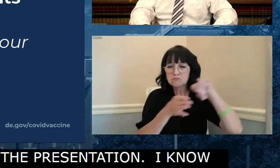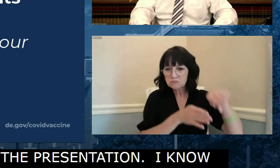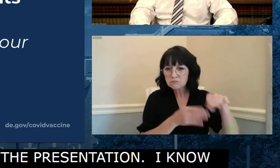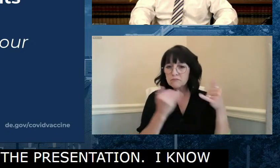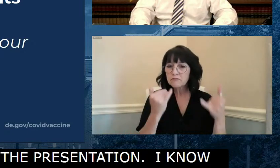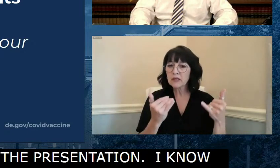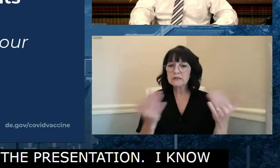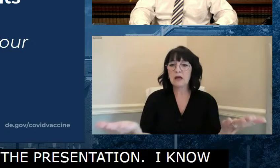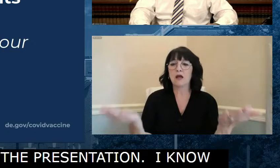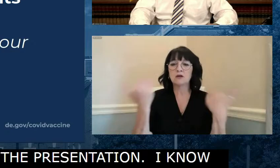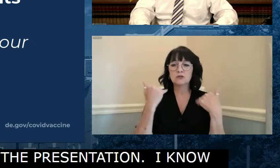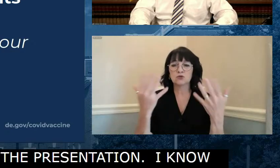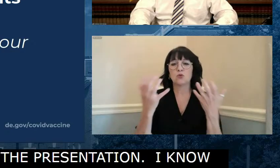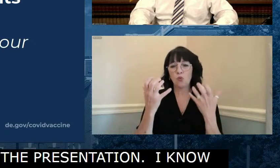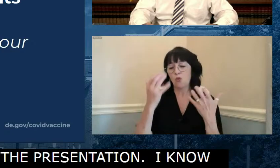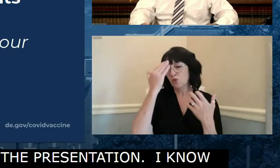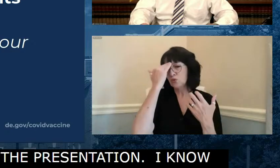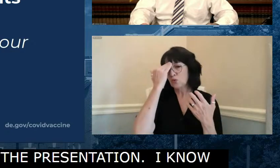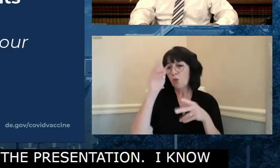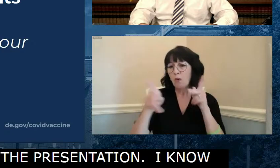joined us tonight.